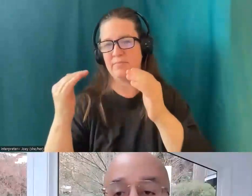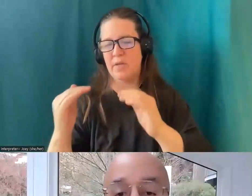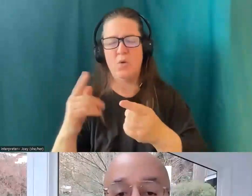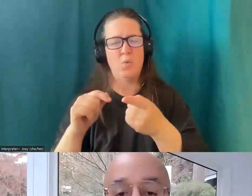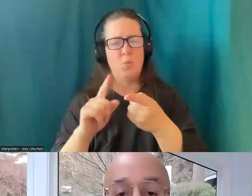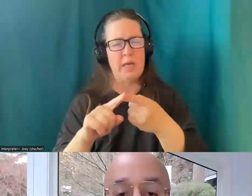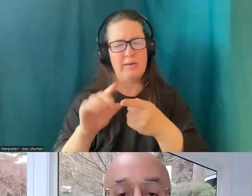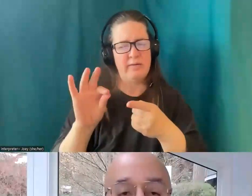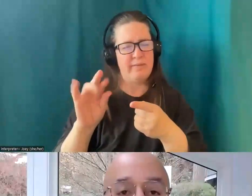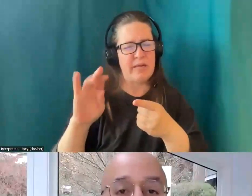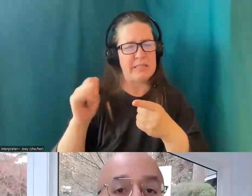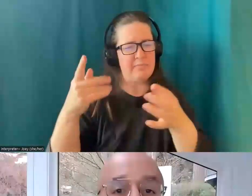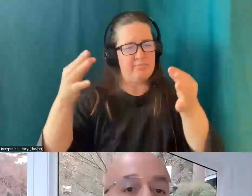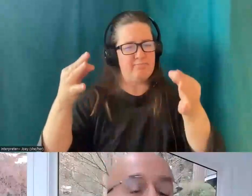made?